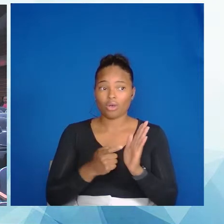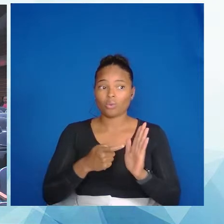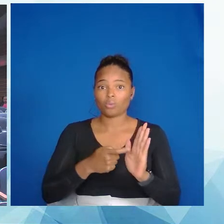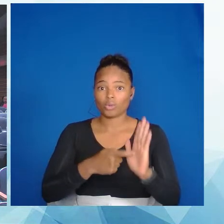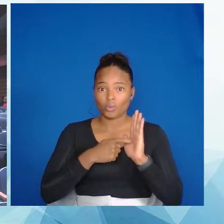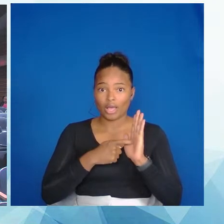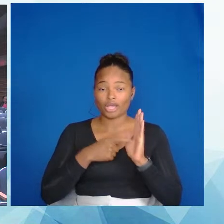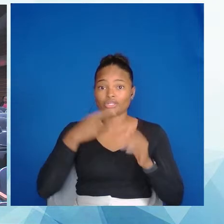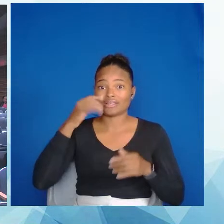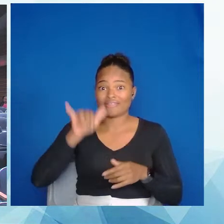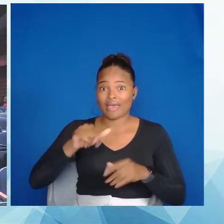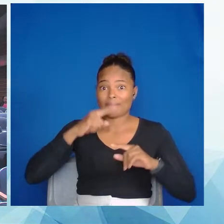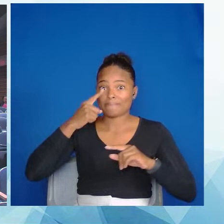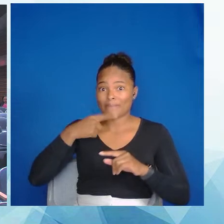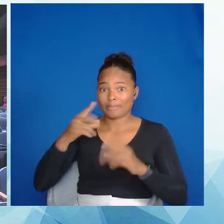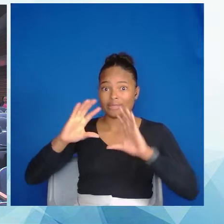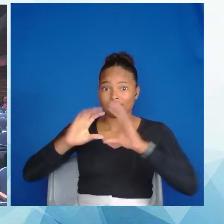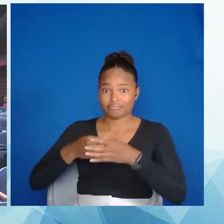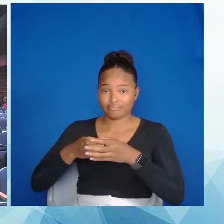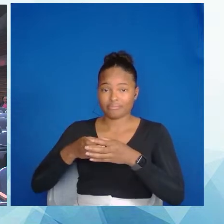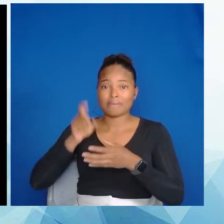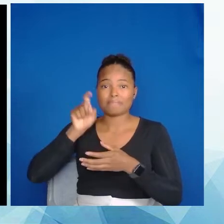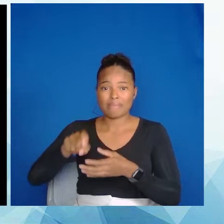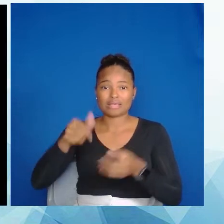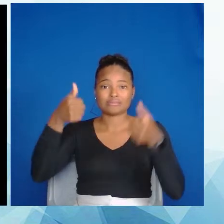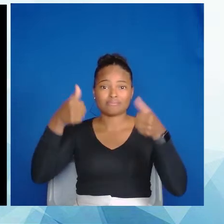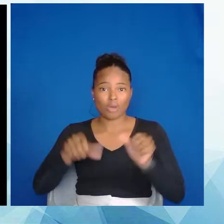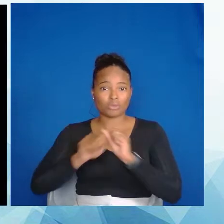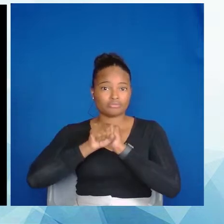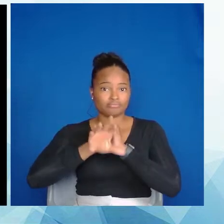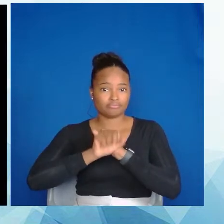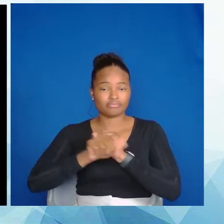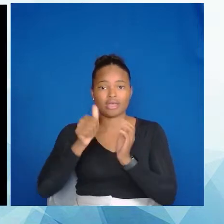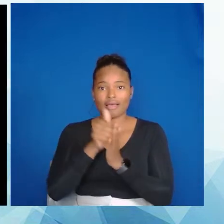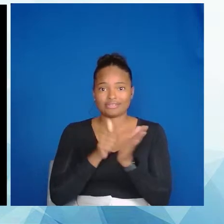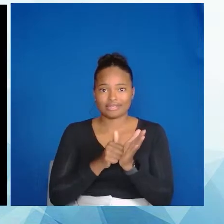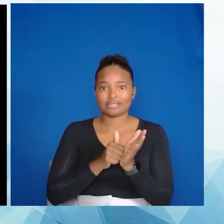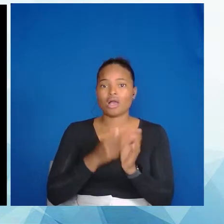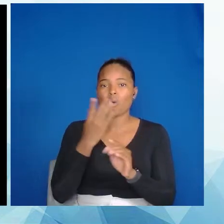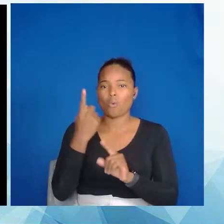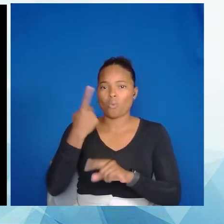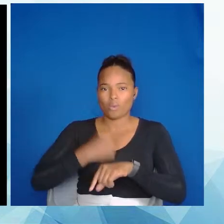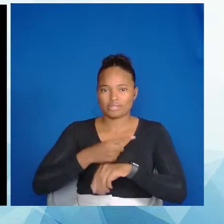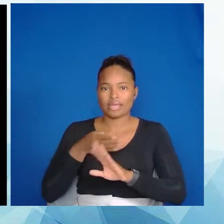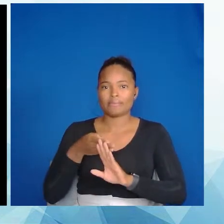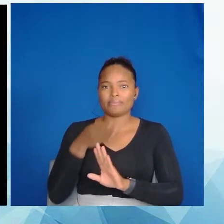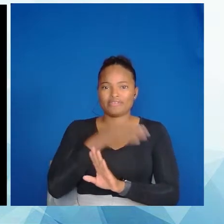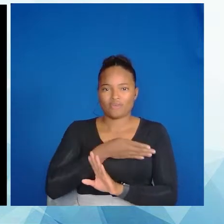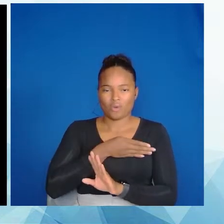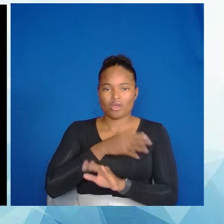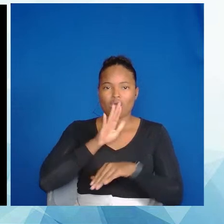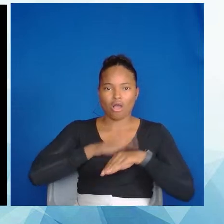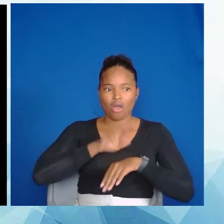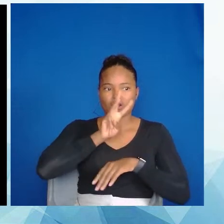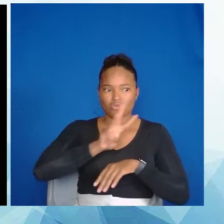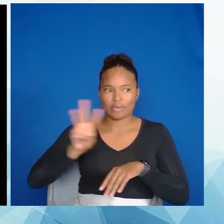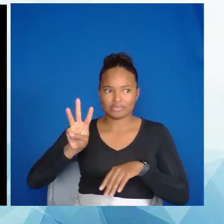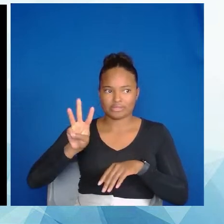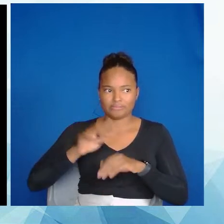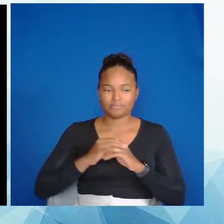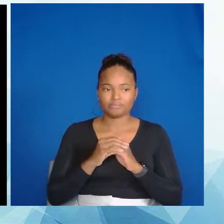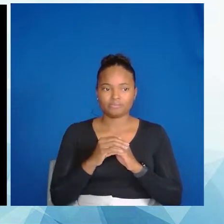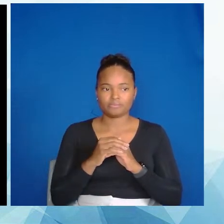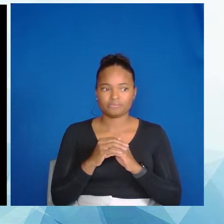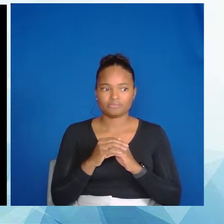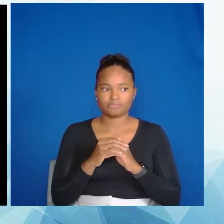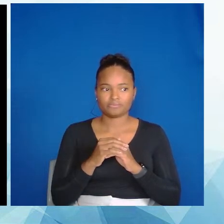public body post an agenda at least 24 hours in advance on their website or in a public building where as